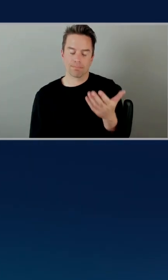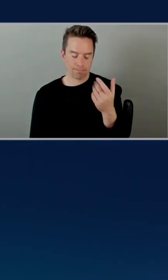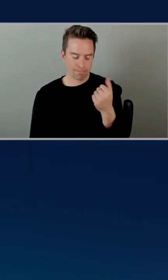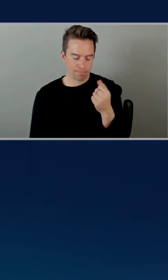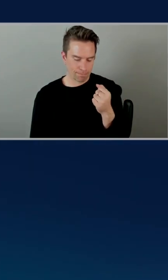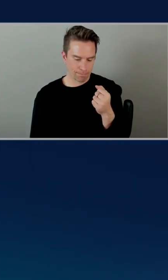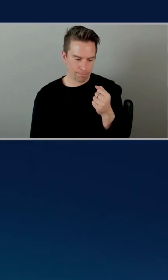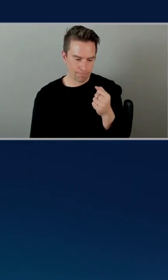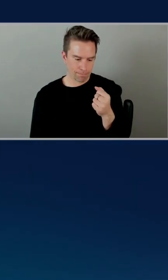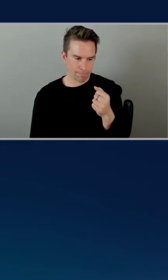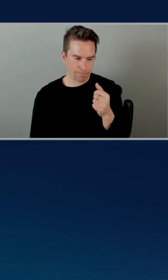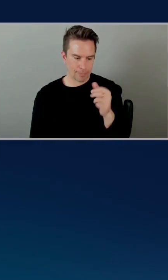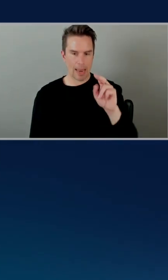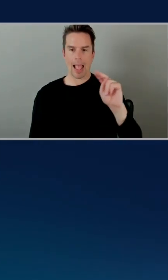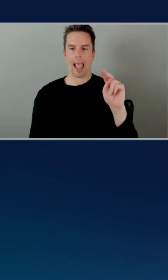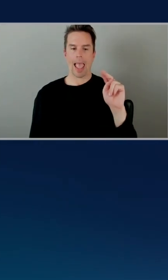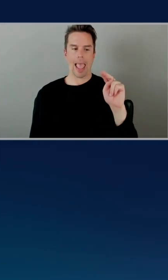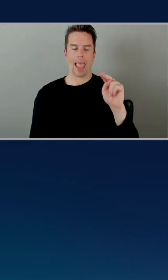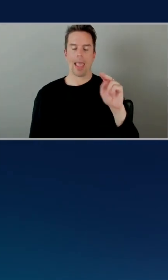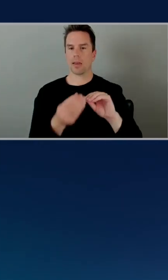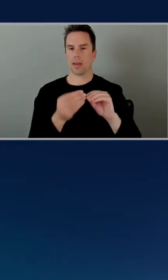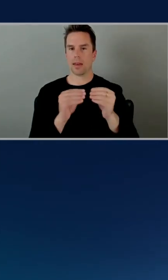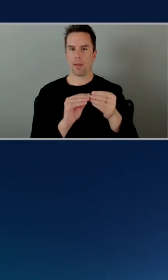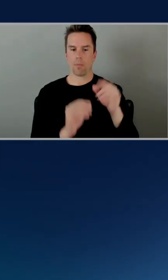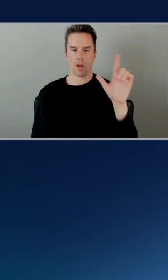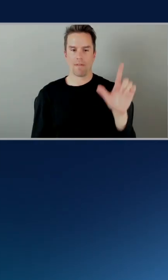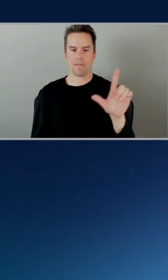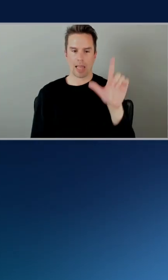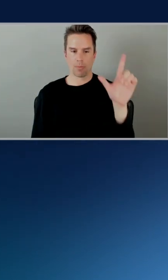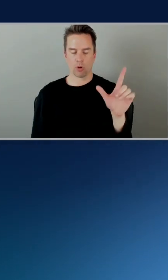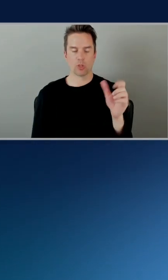n number of libraries, the most popular libraries out